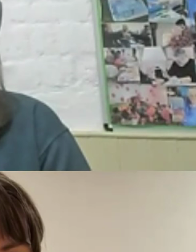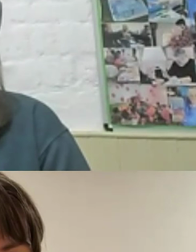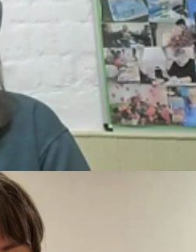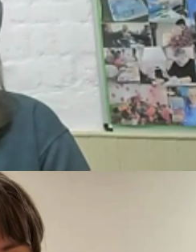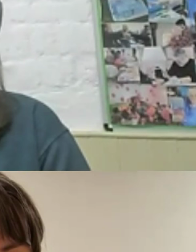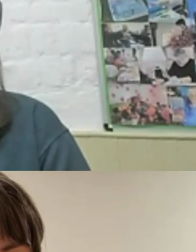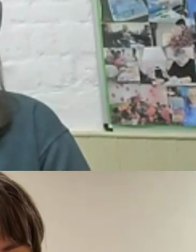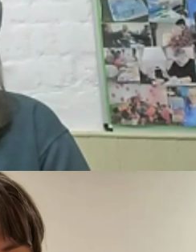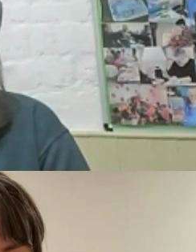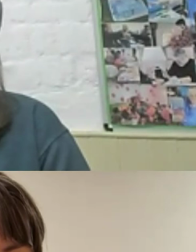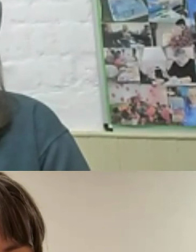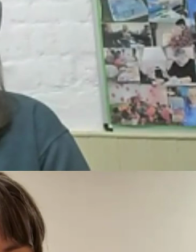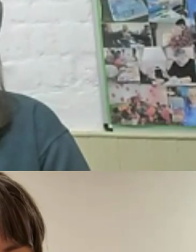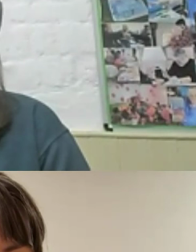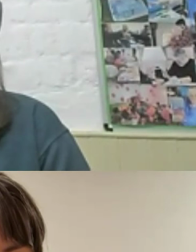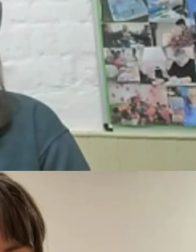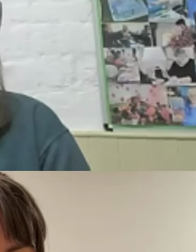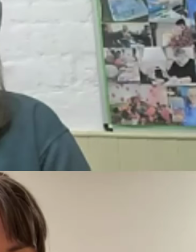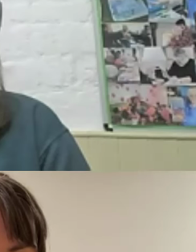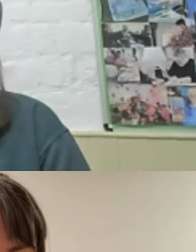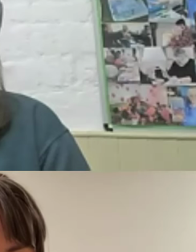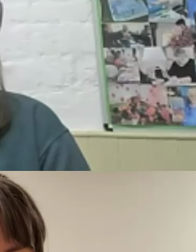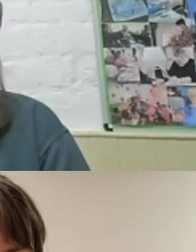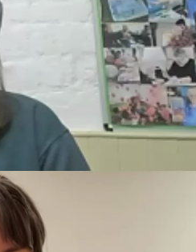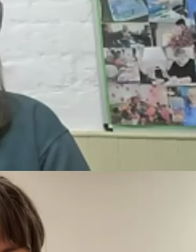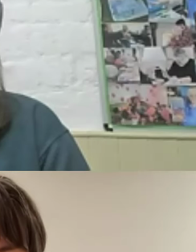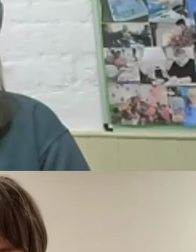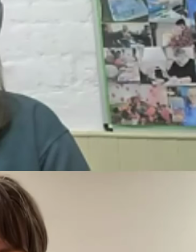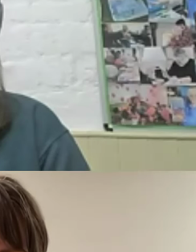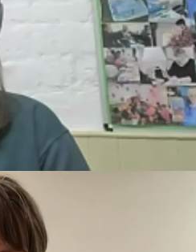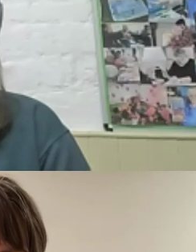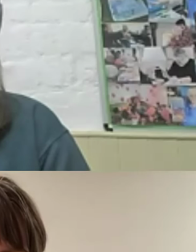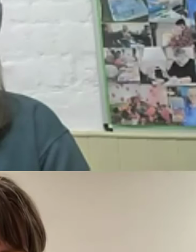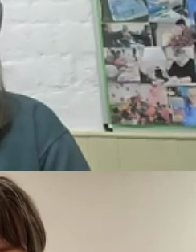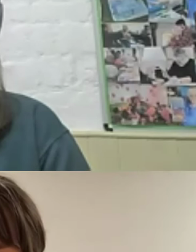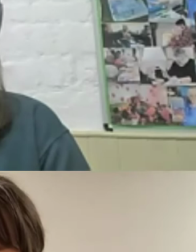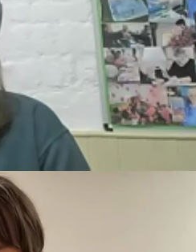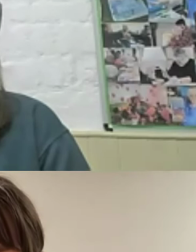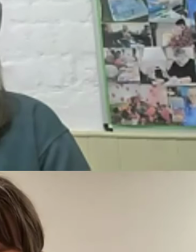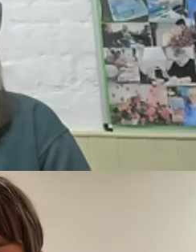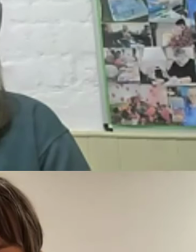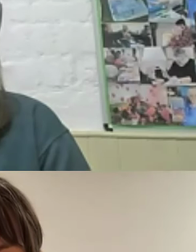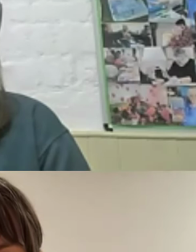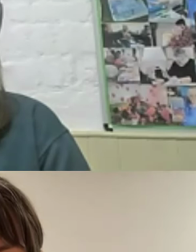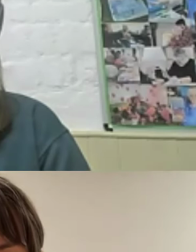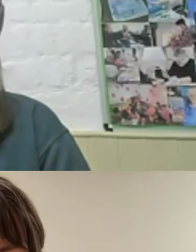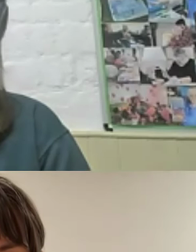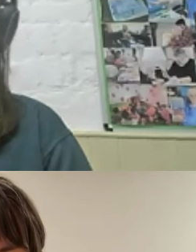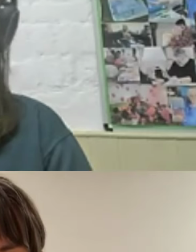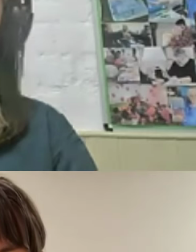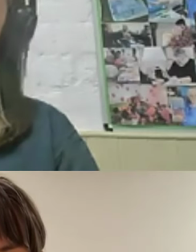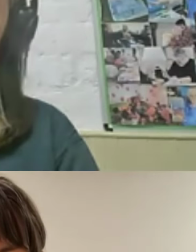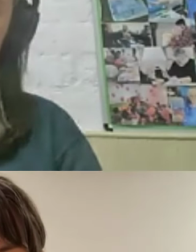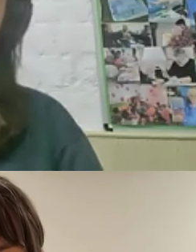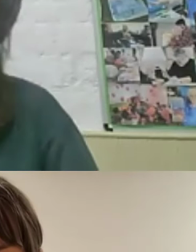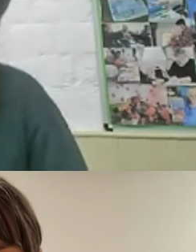will be very much in the West Midlands and working with artists, local artists, and bringing artists into circus as well